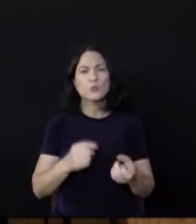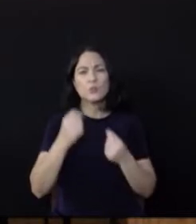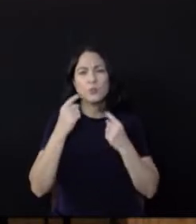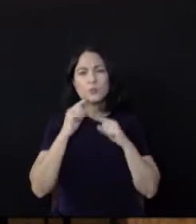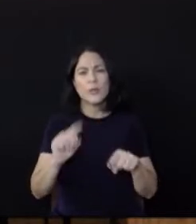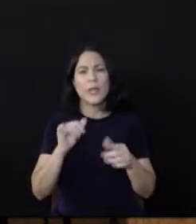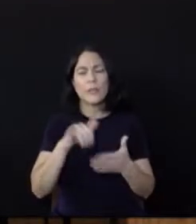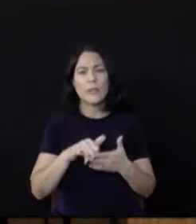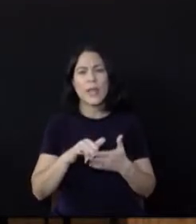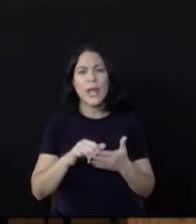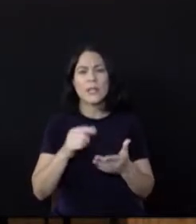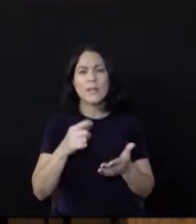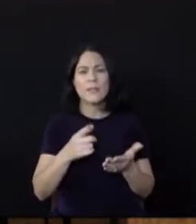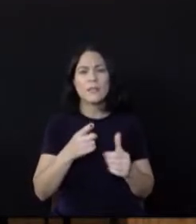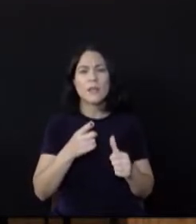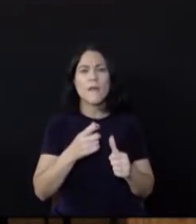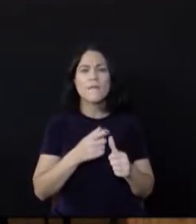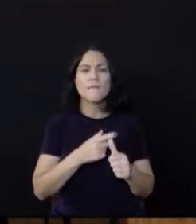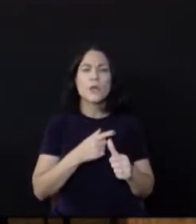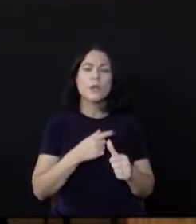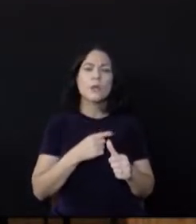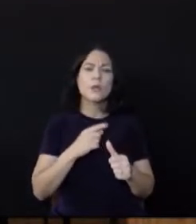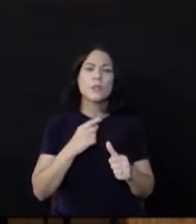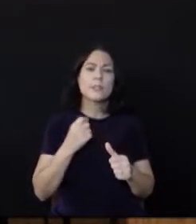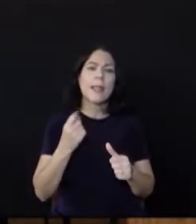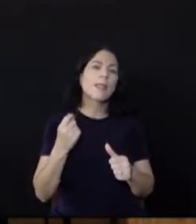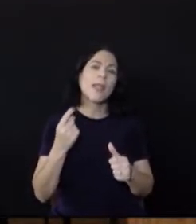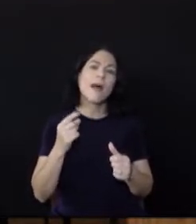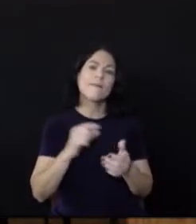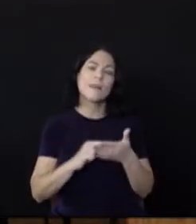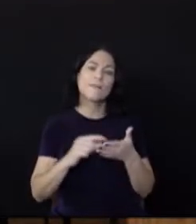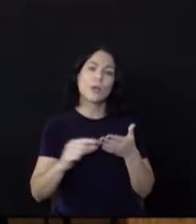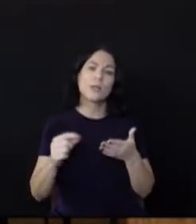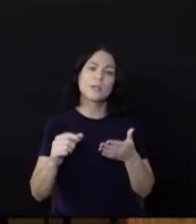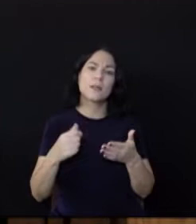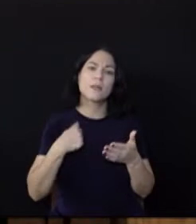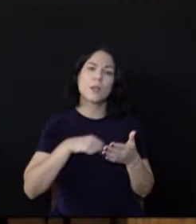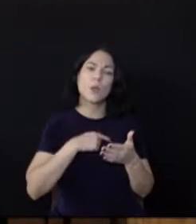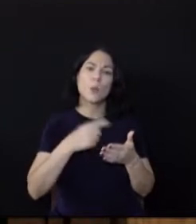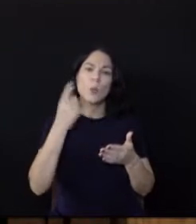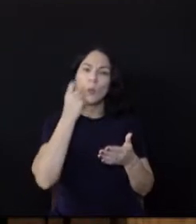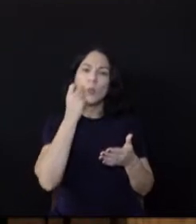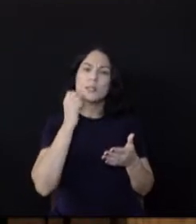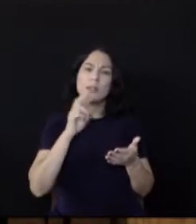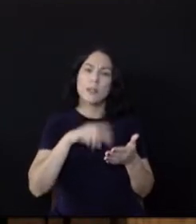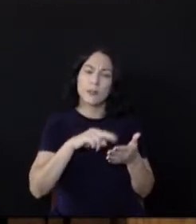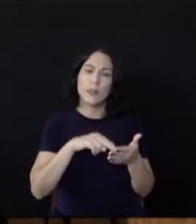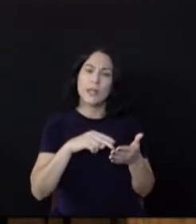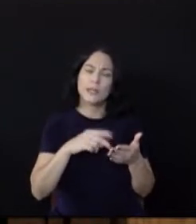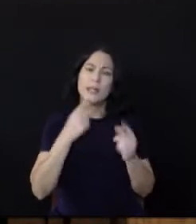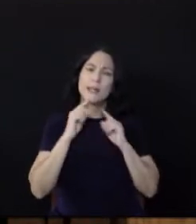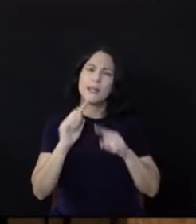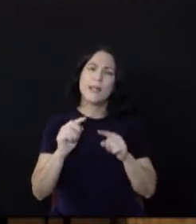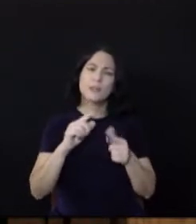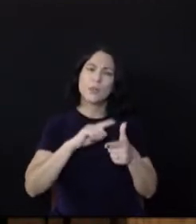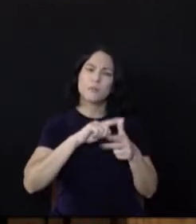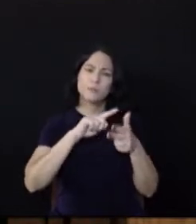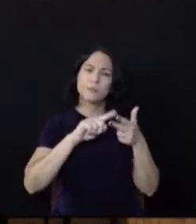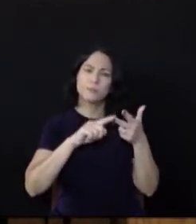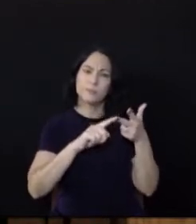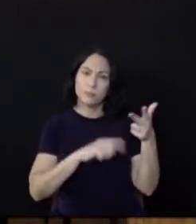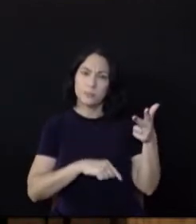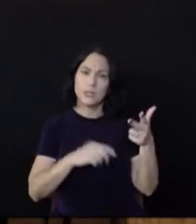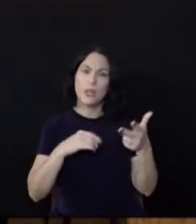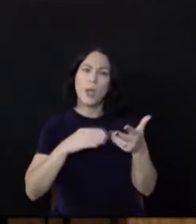in these first 11 verses of Acts chapter 1 as we just read them moments ago. And I believe it's an answer actually in three parts, which we are going